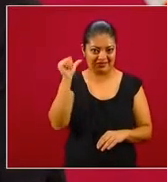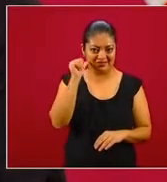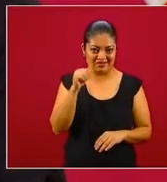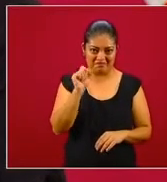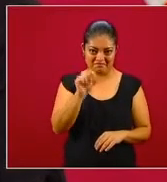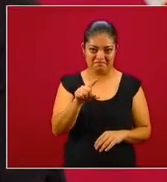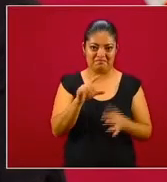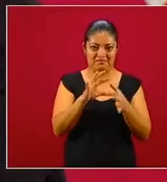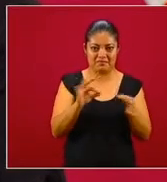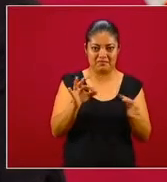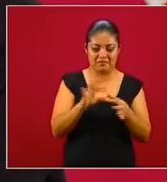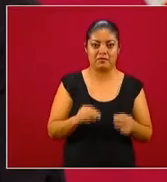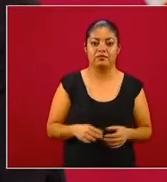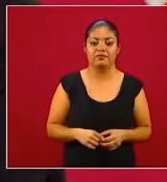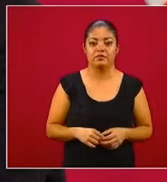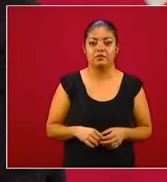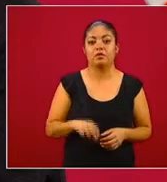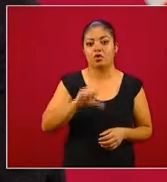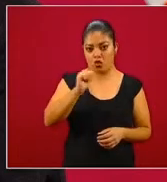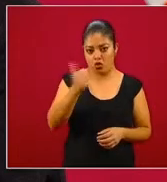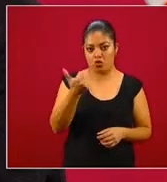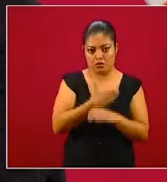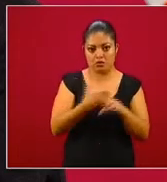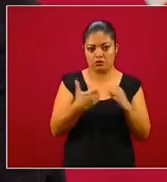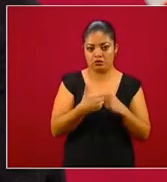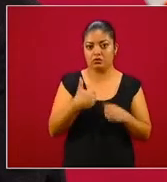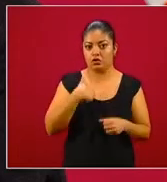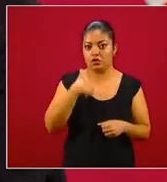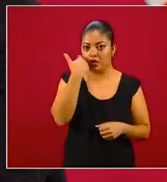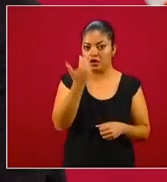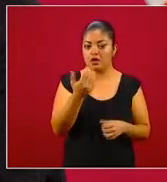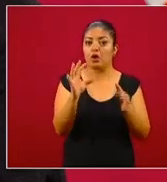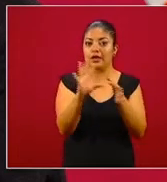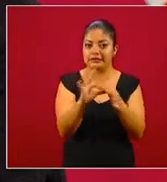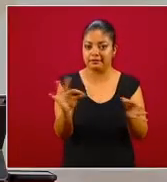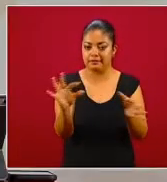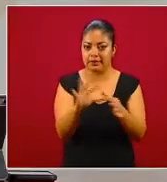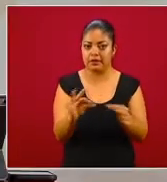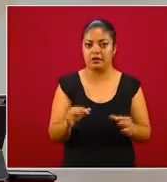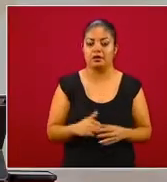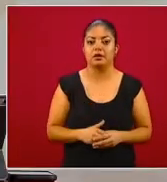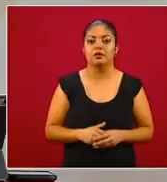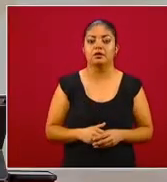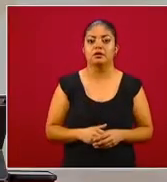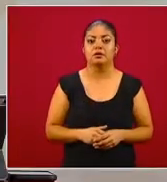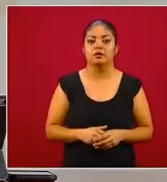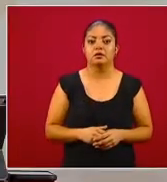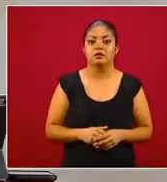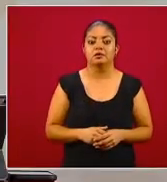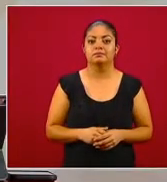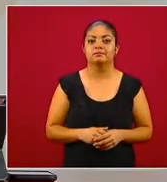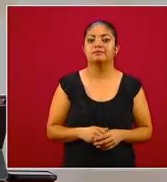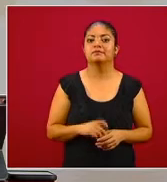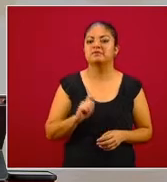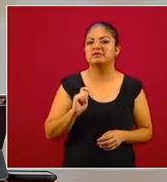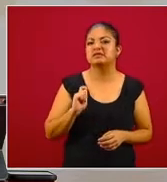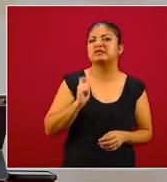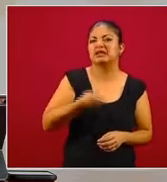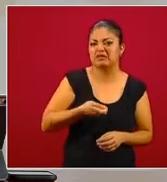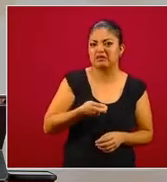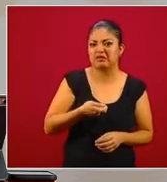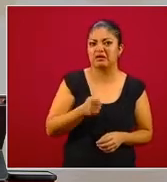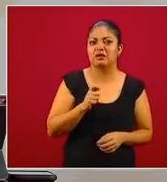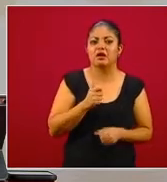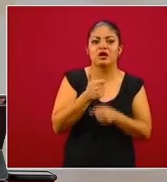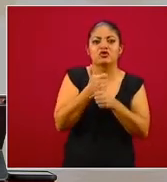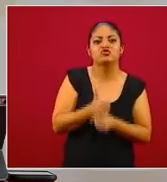understand. La otra cosa que quiero también poner One en other thing that I perspectiva want to bring into es perspective as well el is that significado the del sufrimiento meaning,